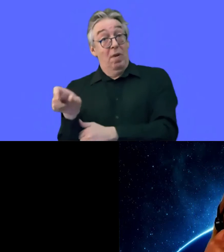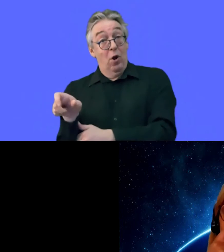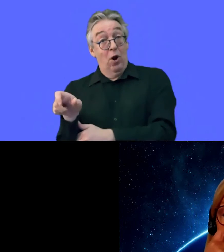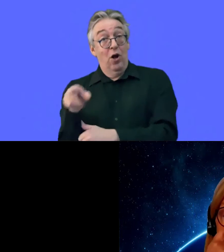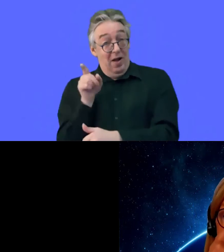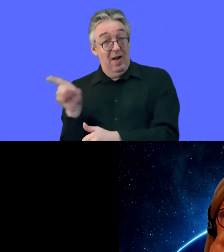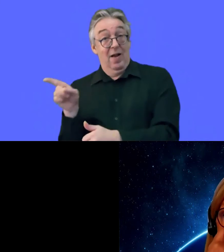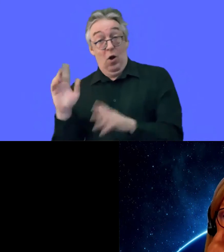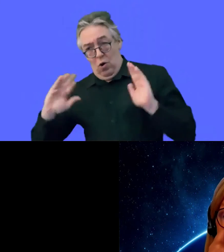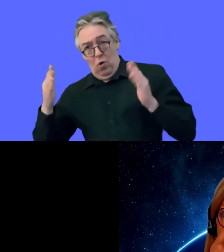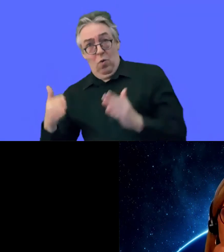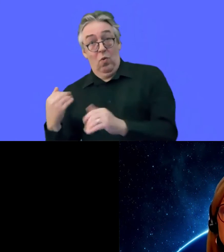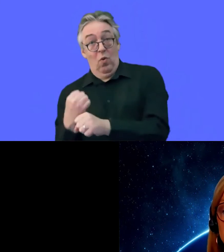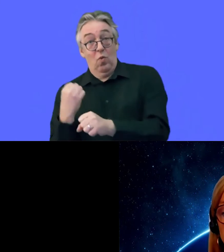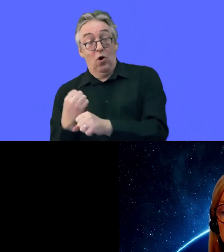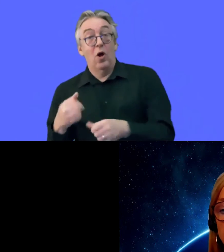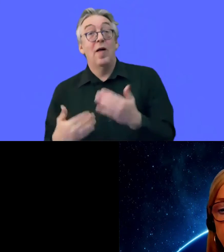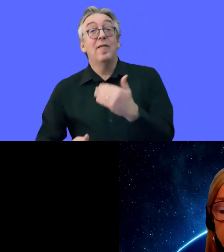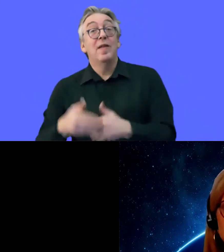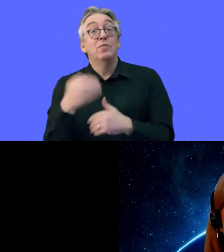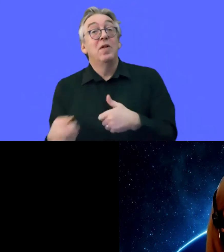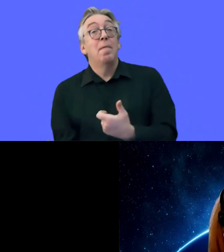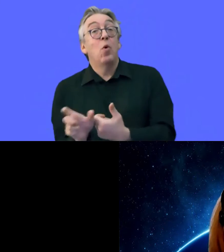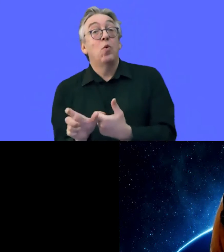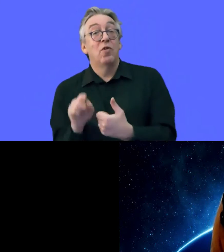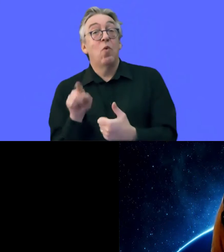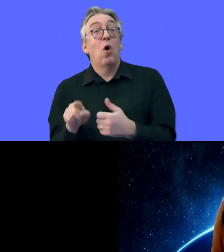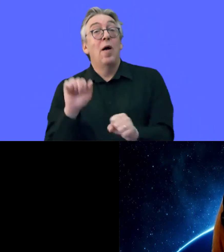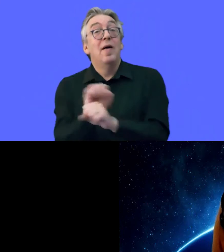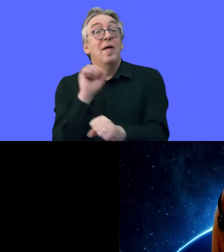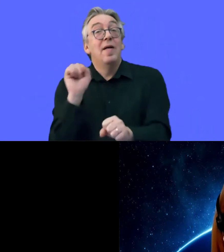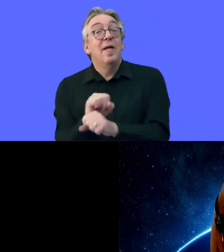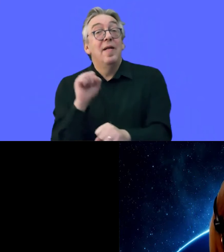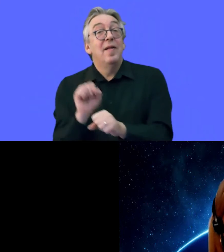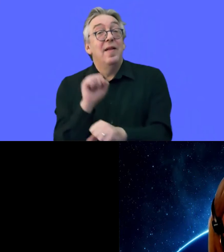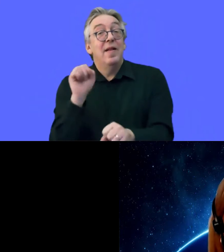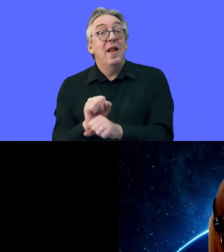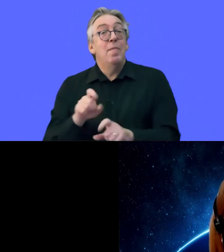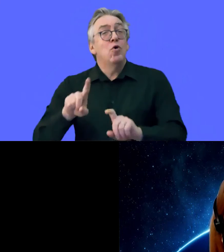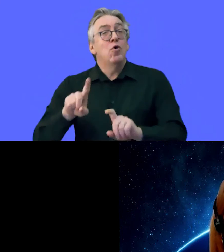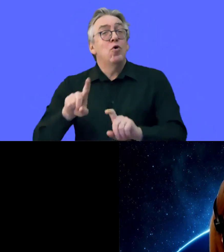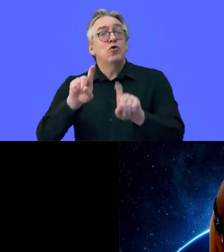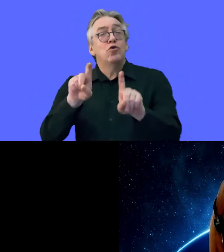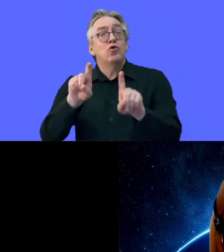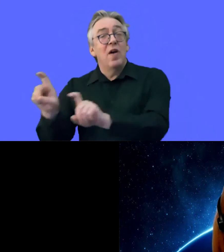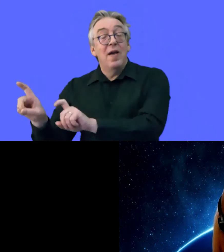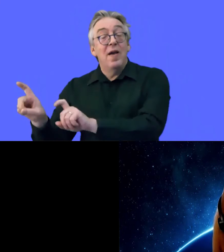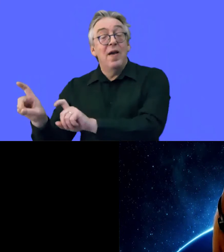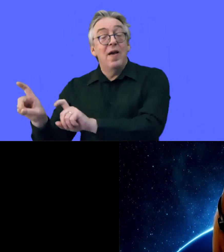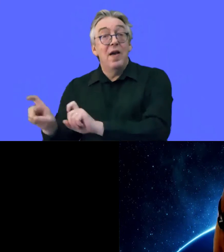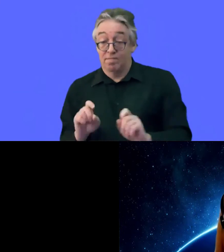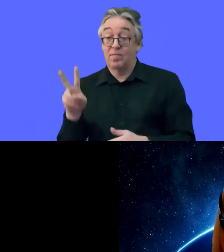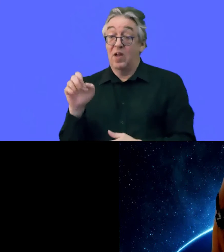the development of the disability module for labor force survey. Valentina, the floor is yours.